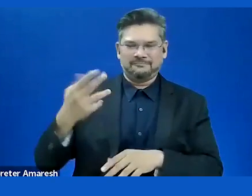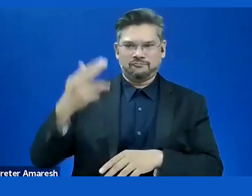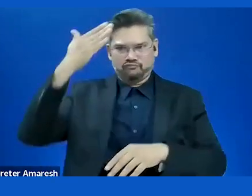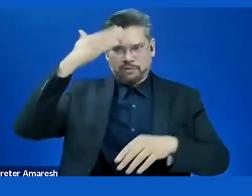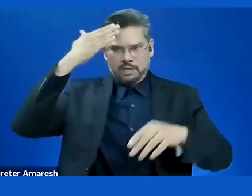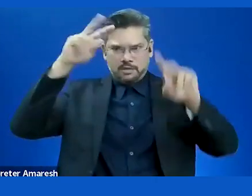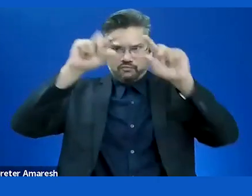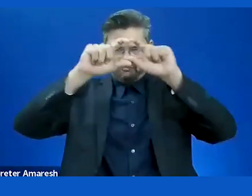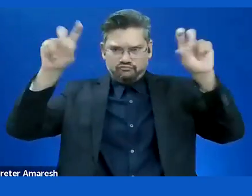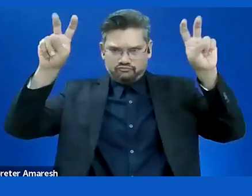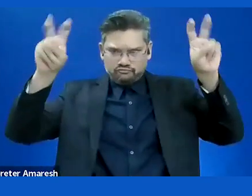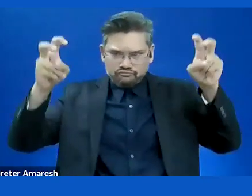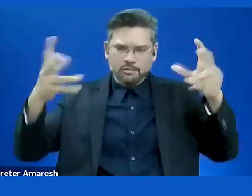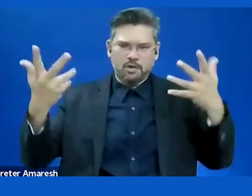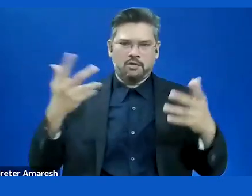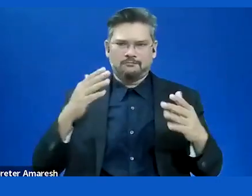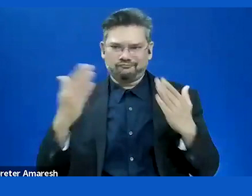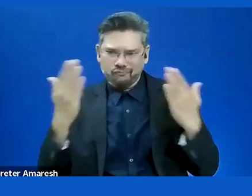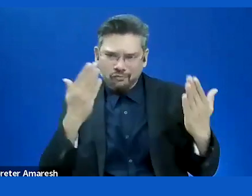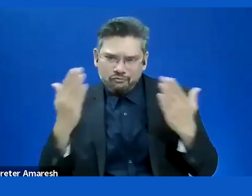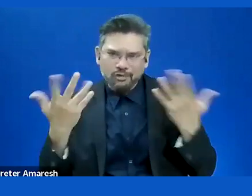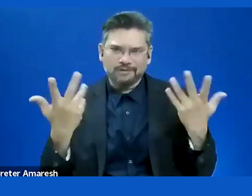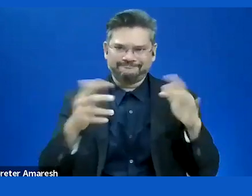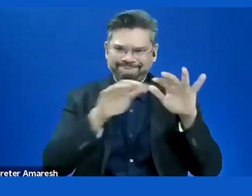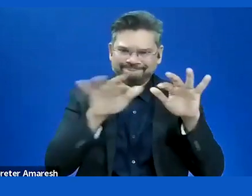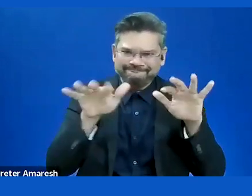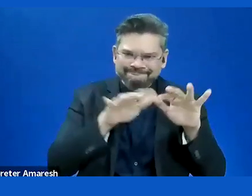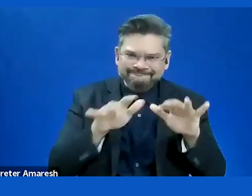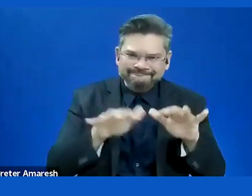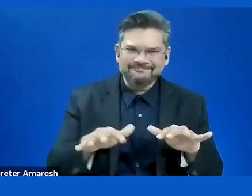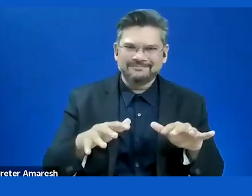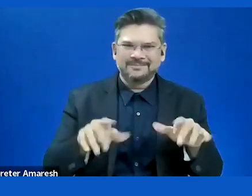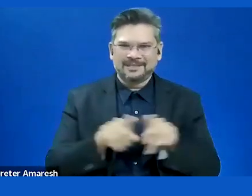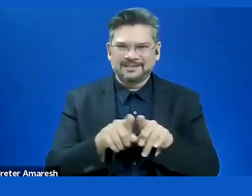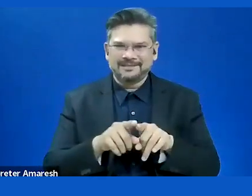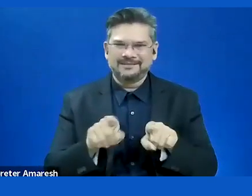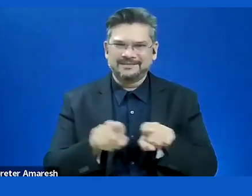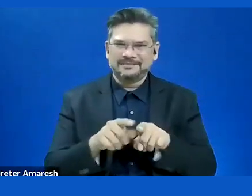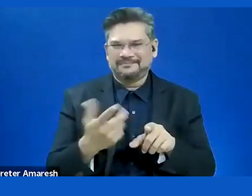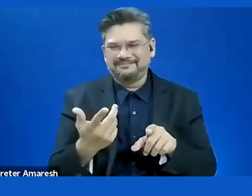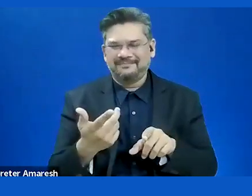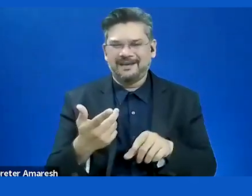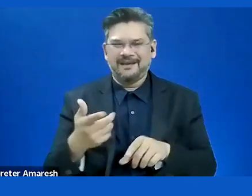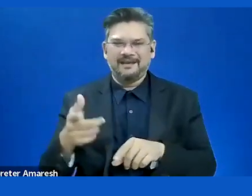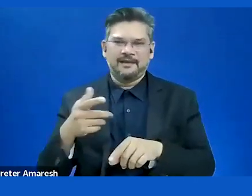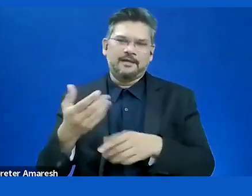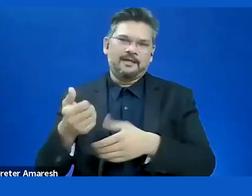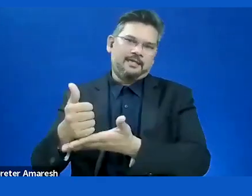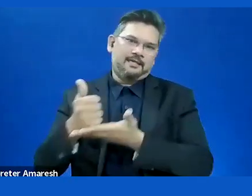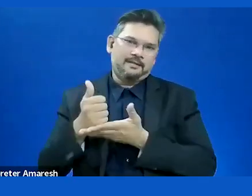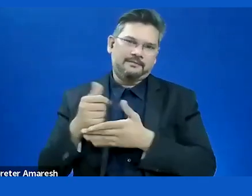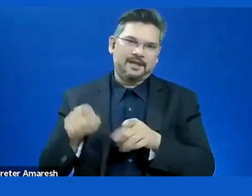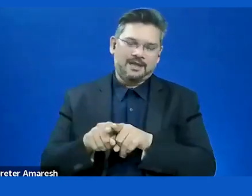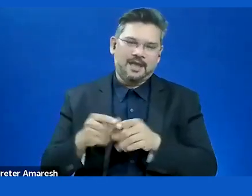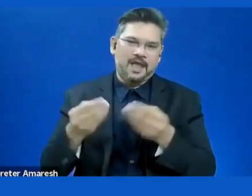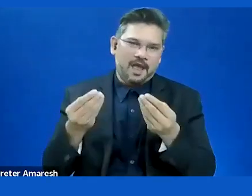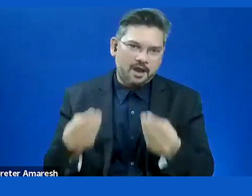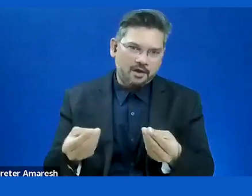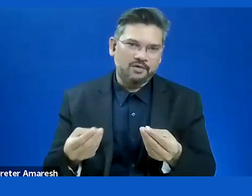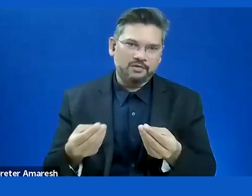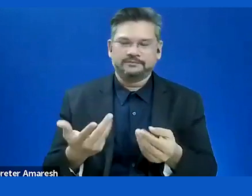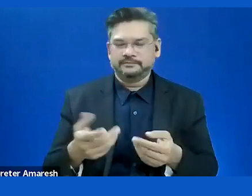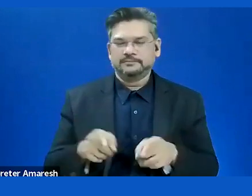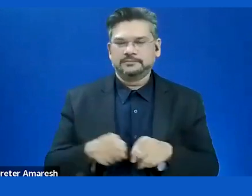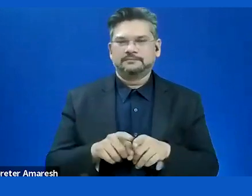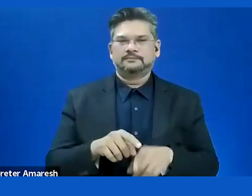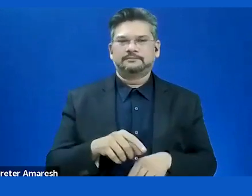enough contrast. That's actually something that's built into the Gutenberg editor in WordPress. So when you